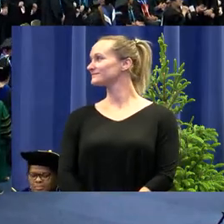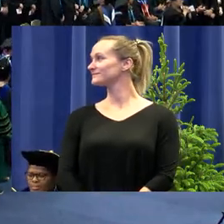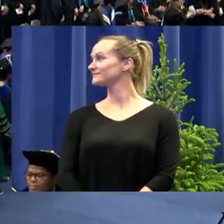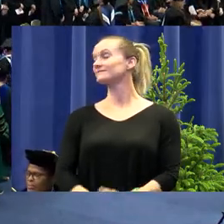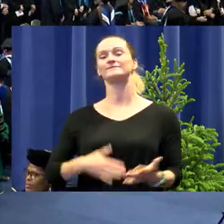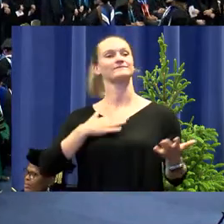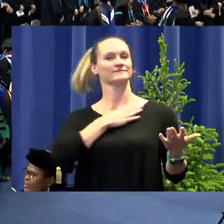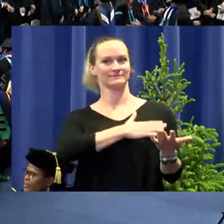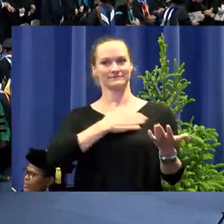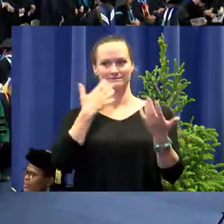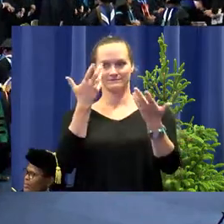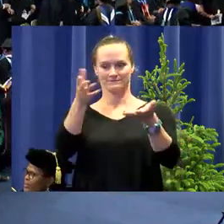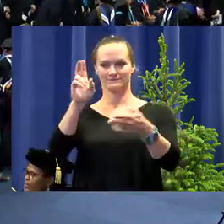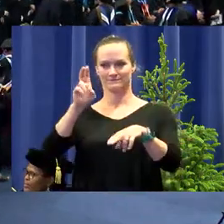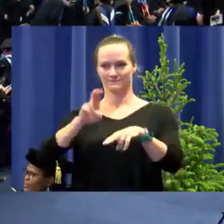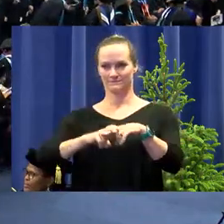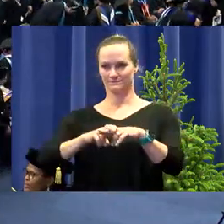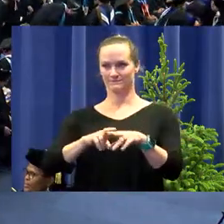Please be seated.